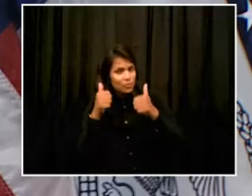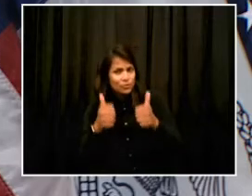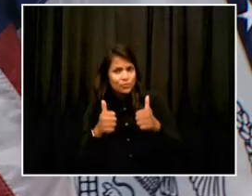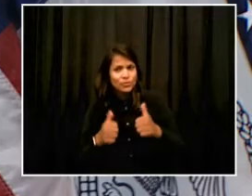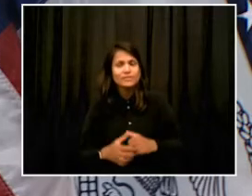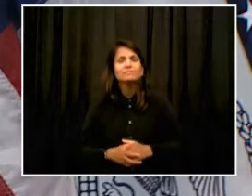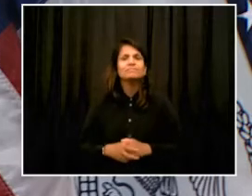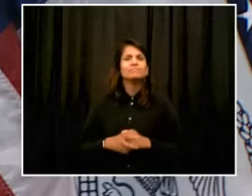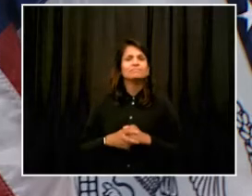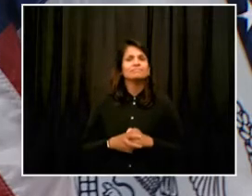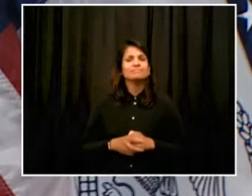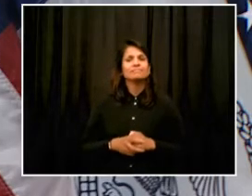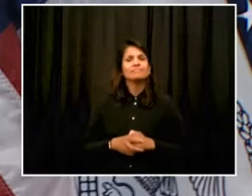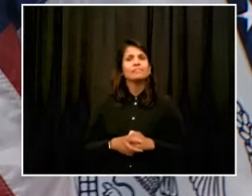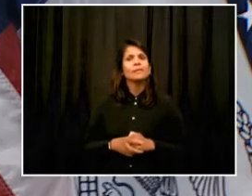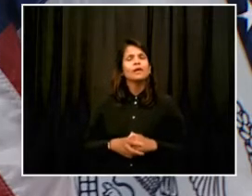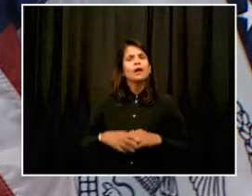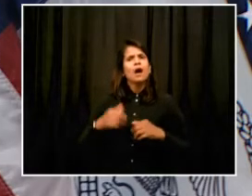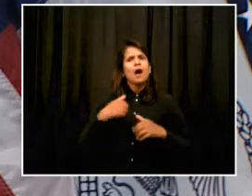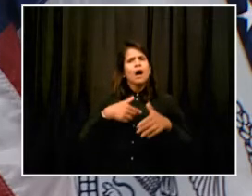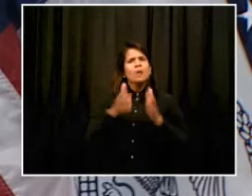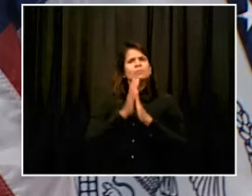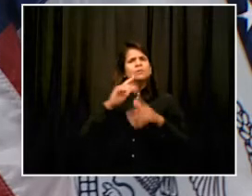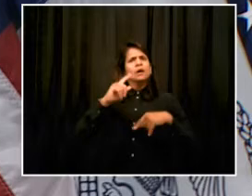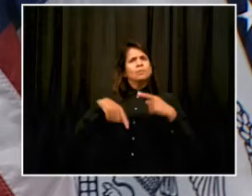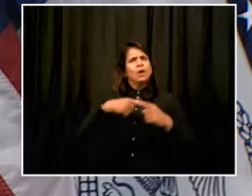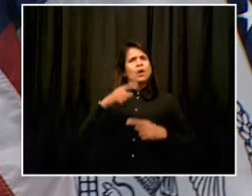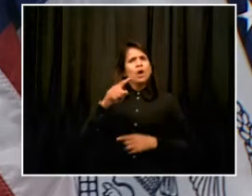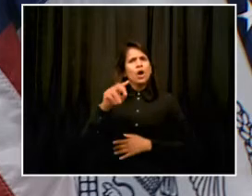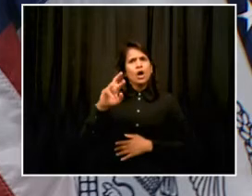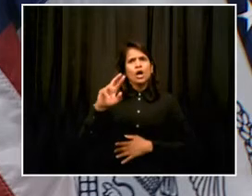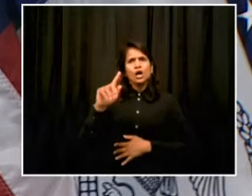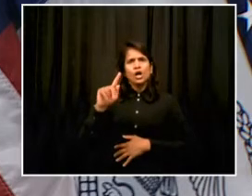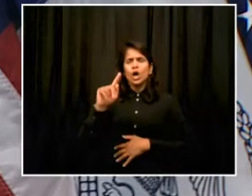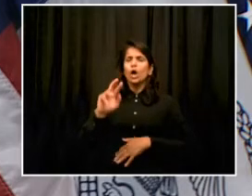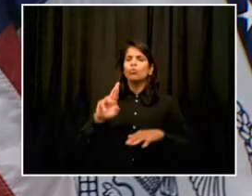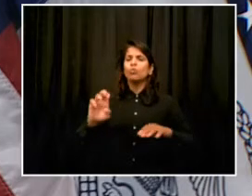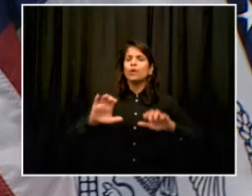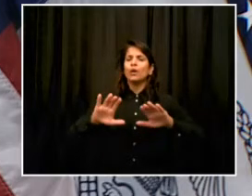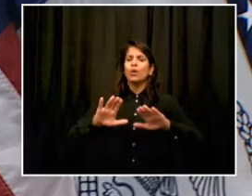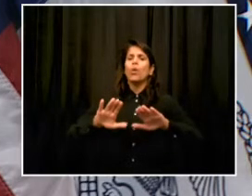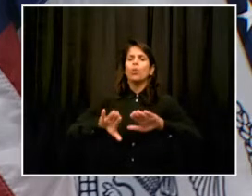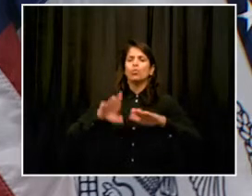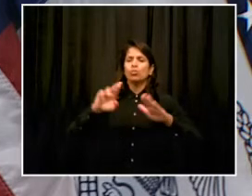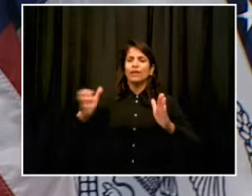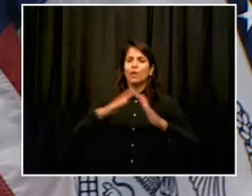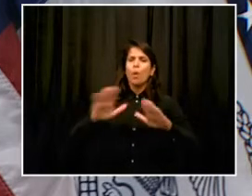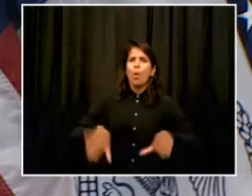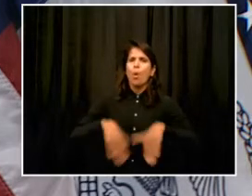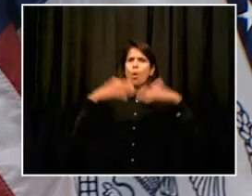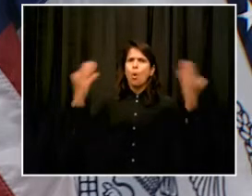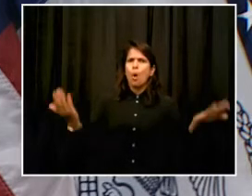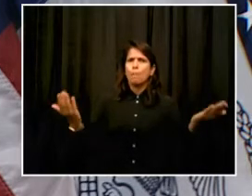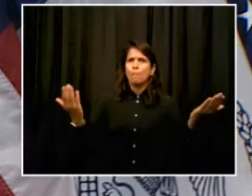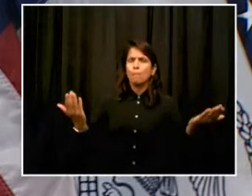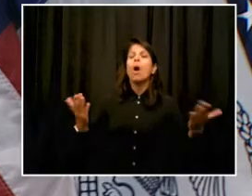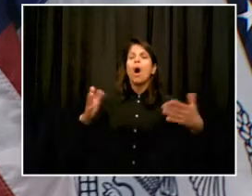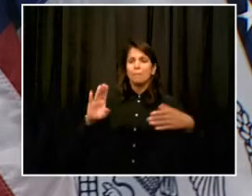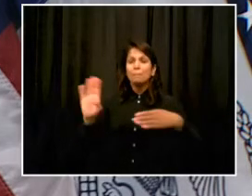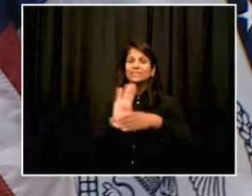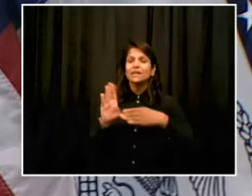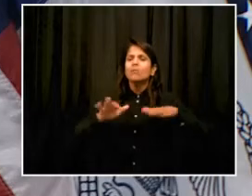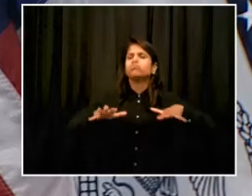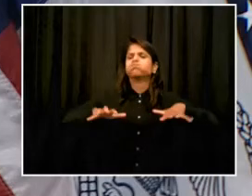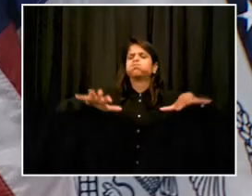because I actually spoke this morning with the CEO of a major gym chain here in the city, and he was, basically expressing